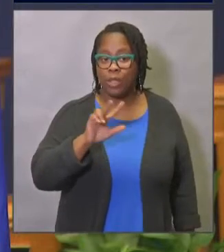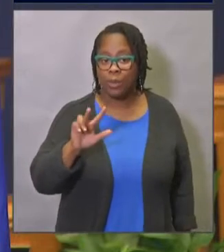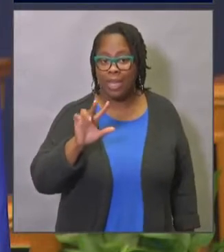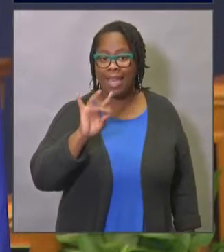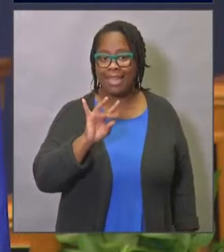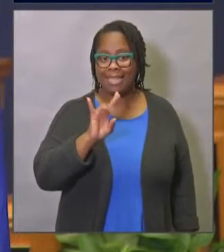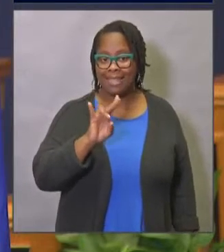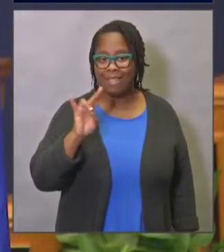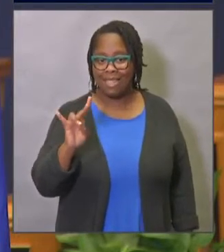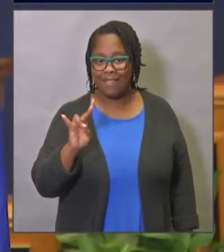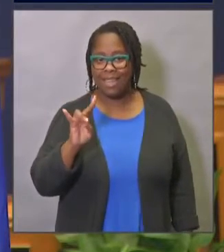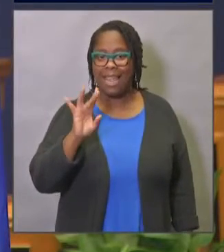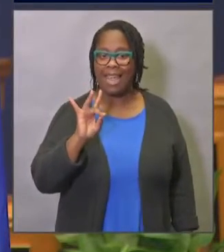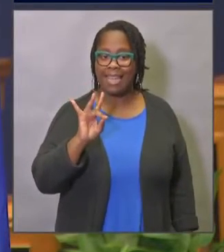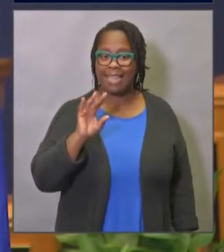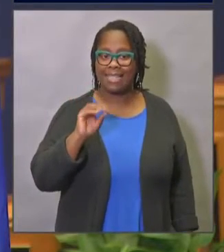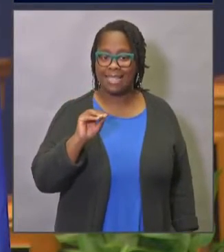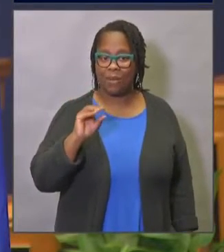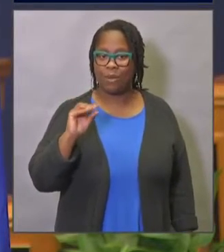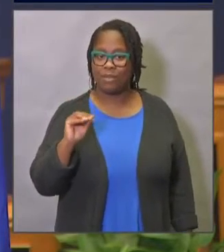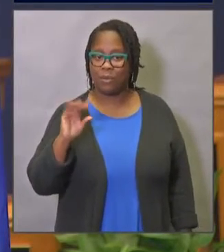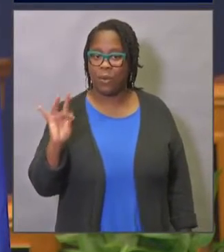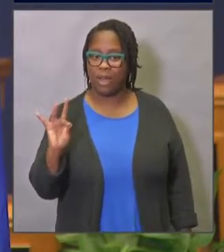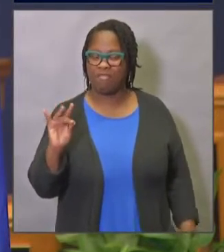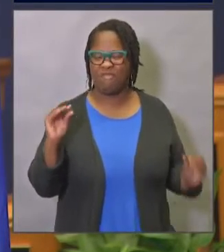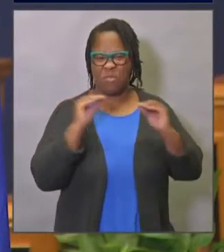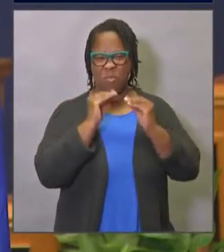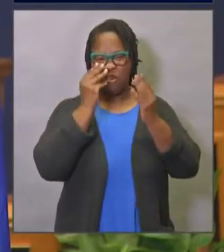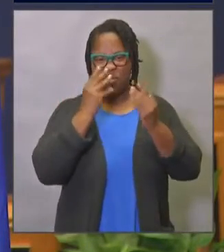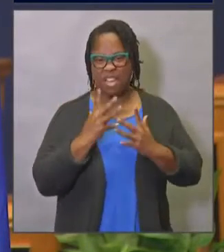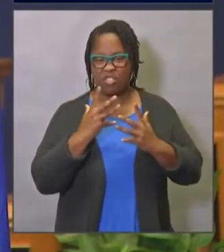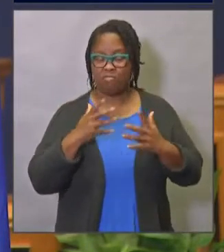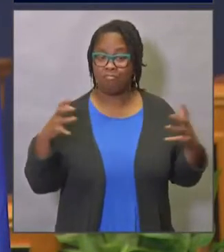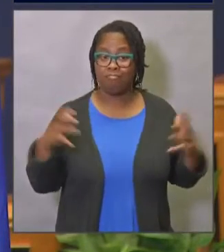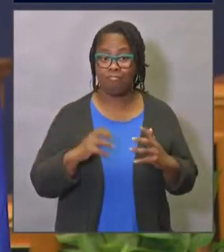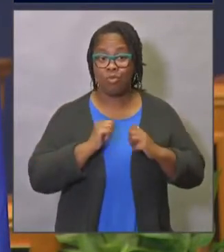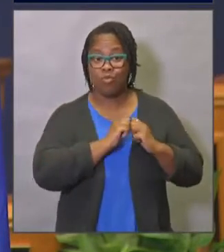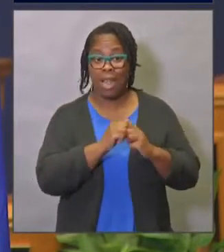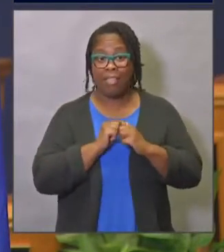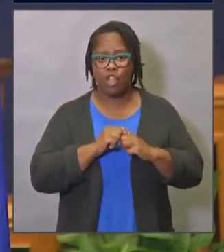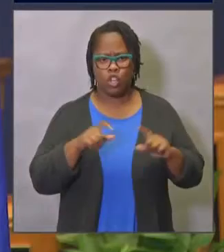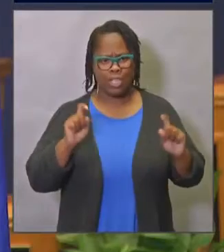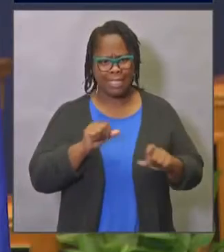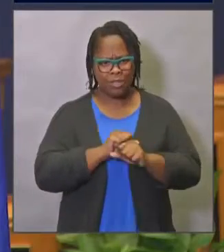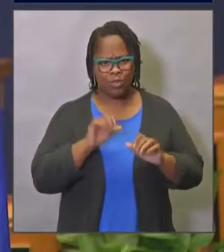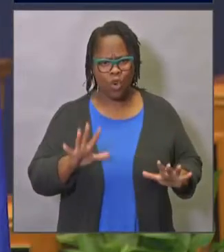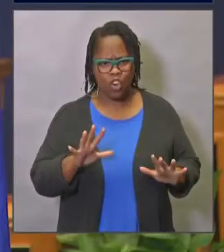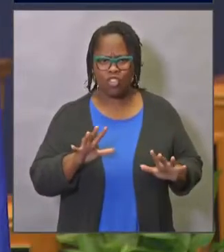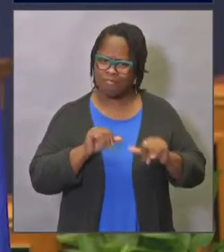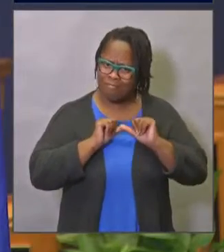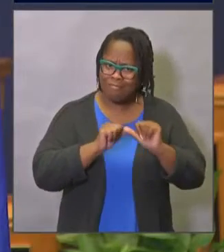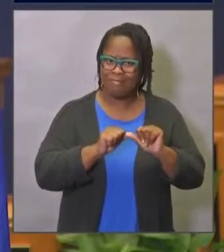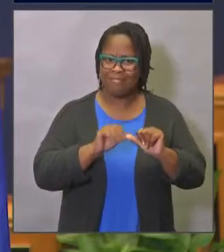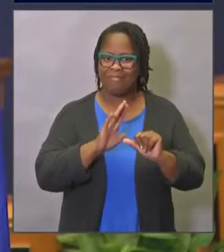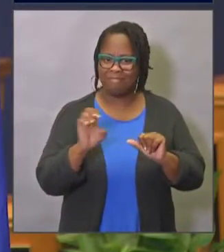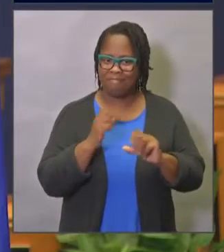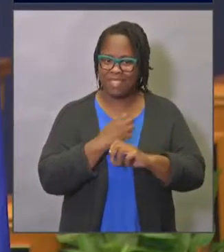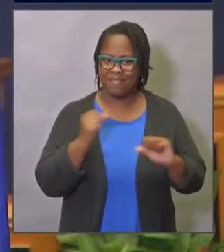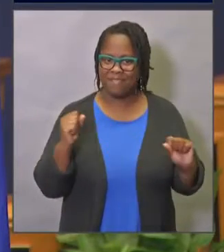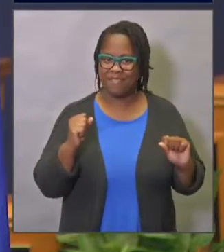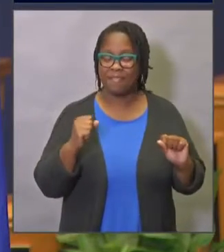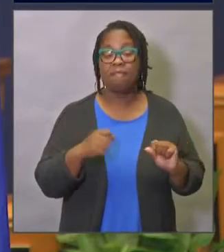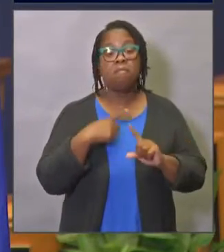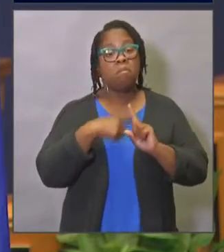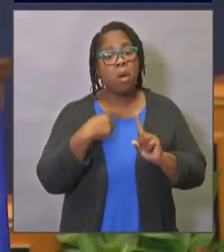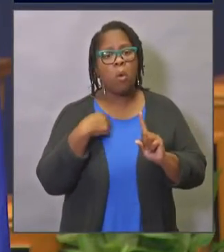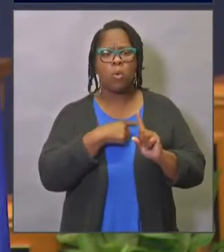1-833-877-8008 for more information. Together, we will keep our essential workers safer at work. Additionally, we recognize that there